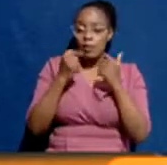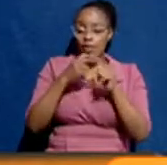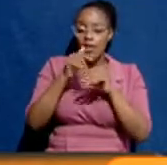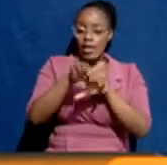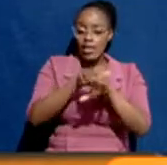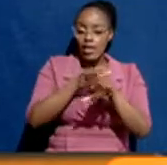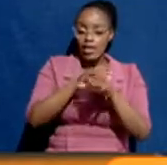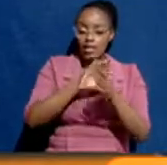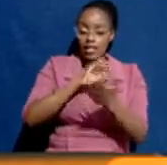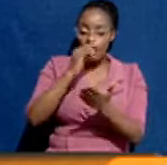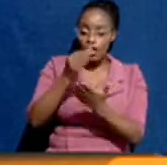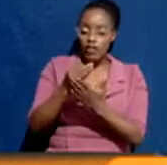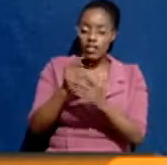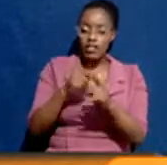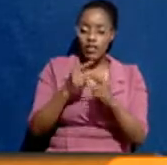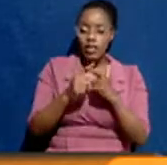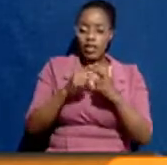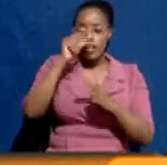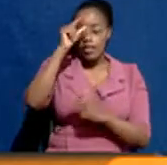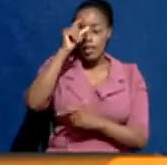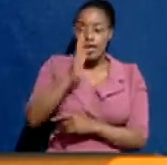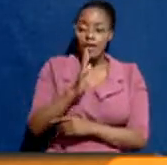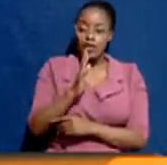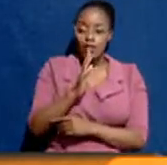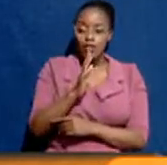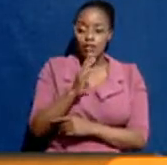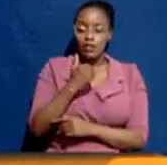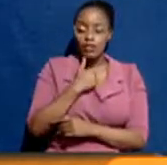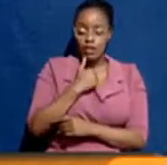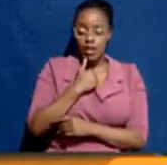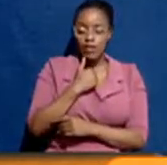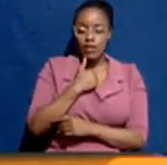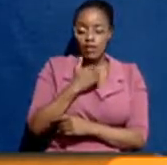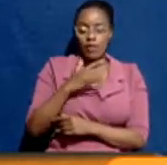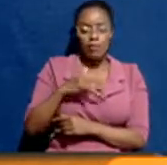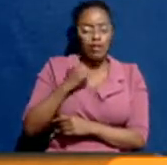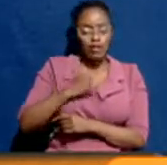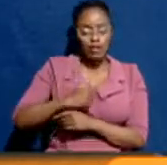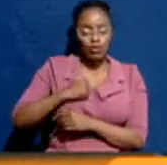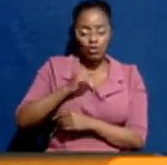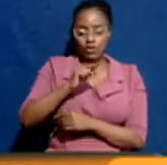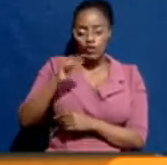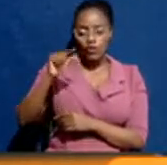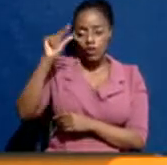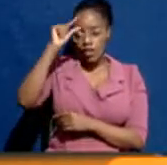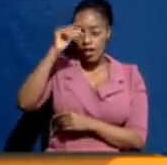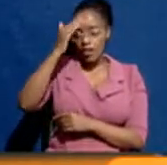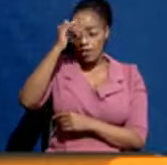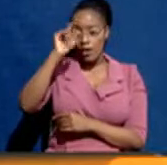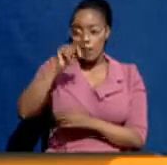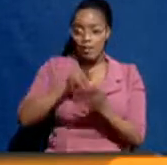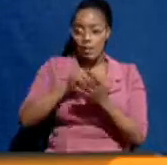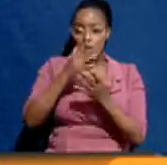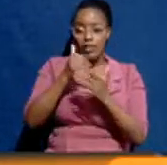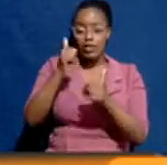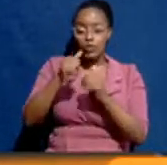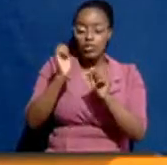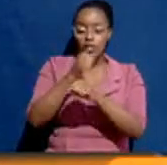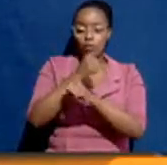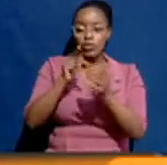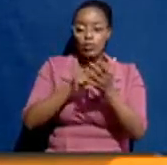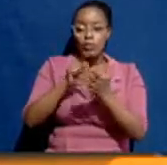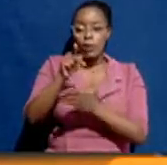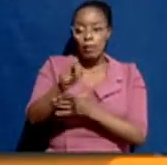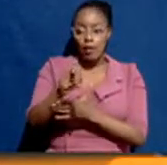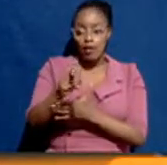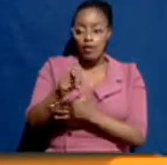funds, and governors really, I really sympathize with them, because they have to pay for things they are not able to pay.